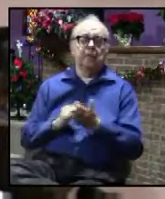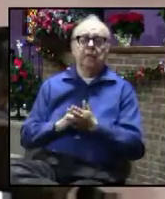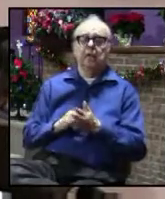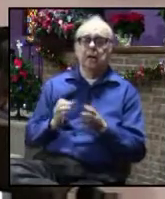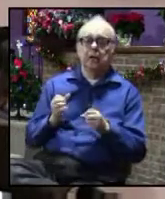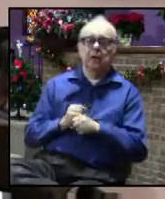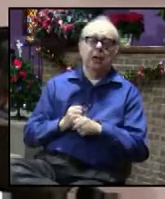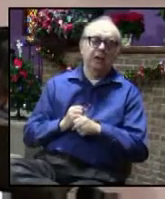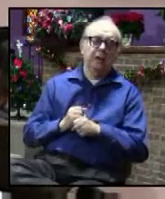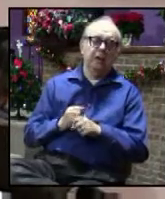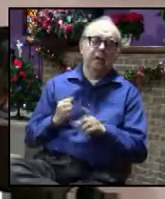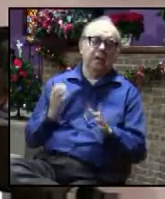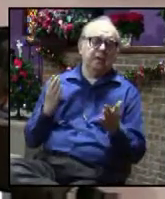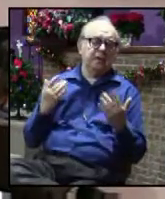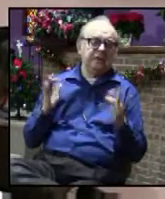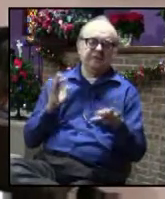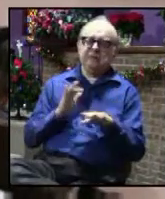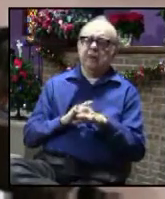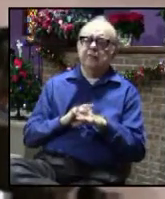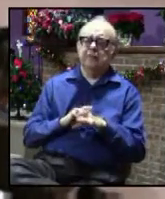going to get hit with some of the most